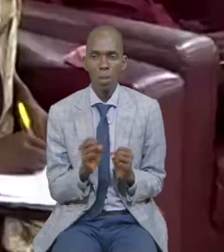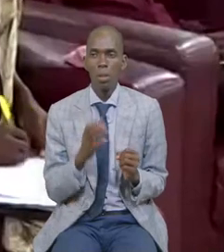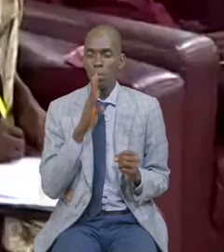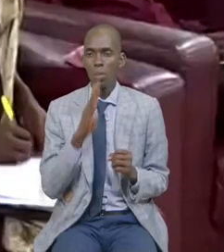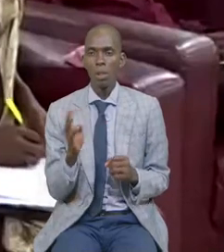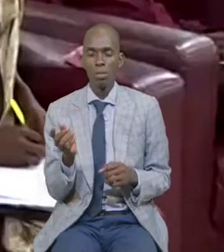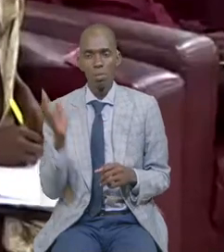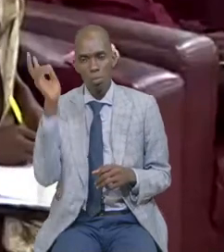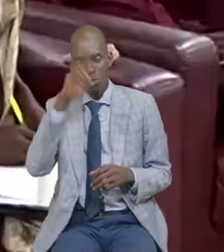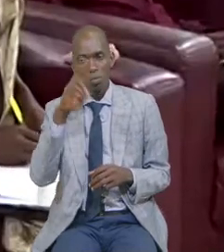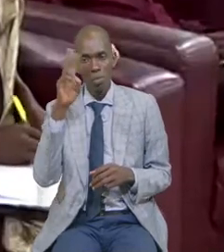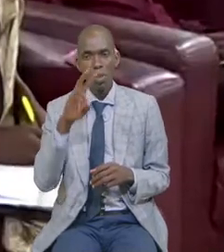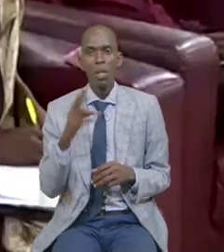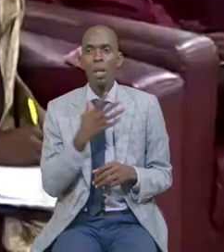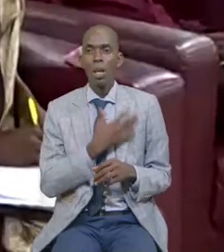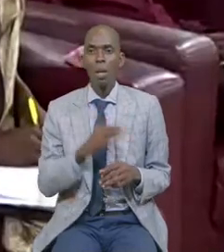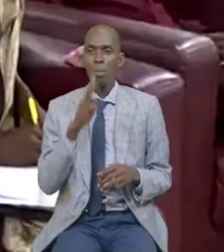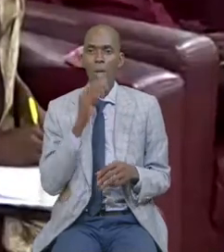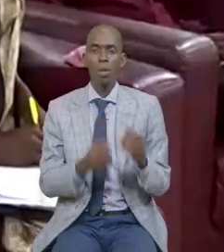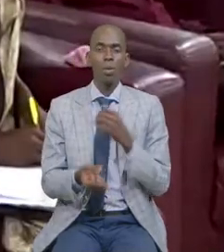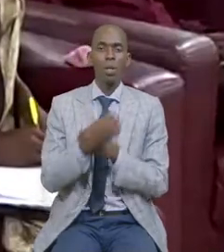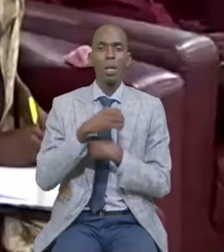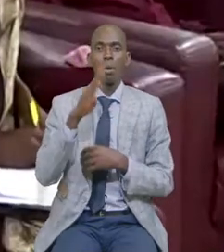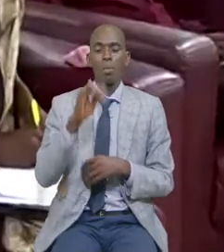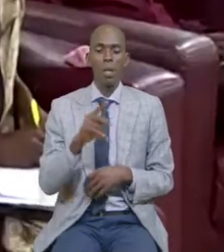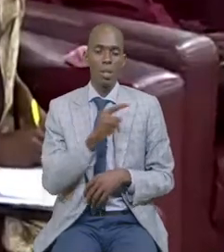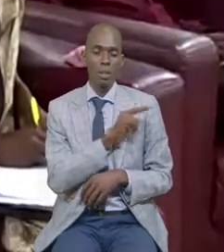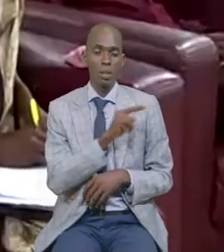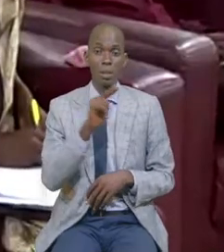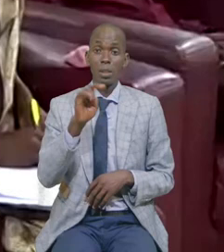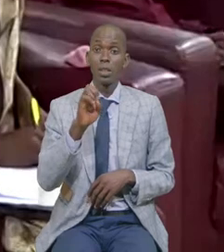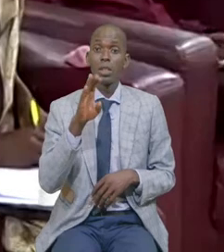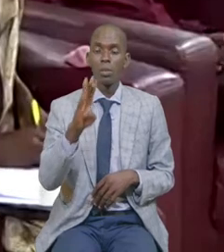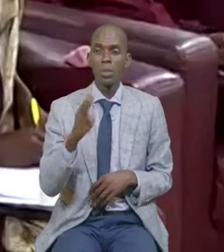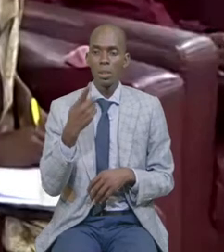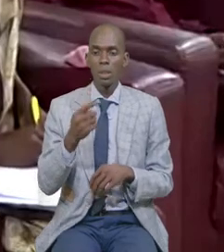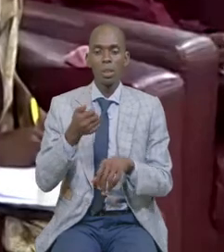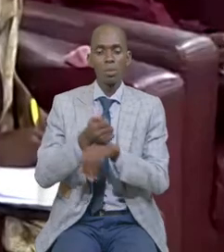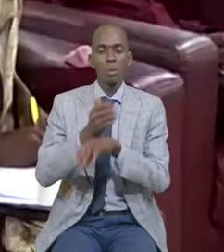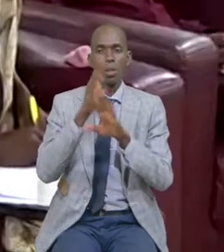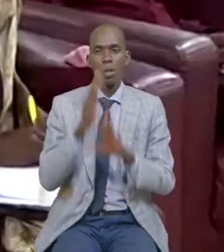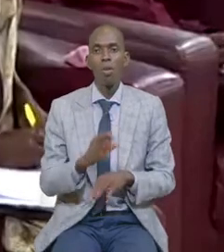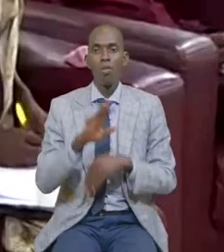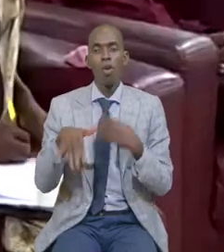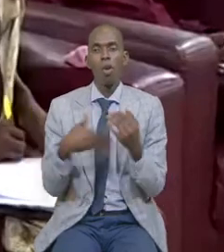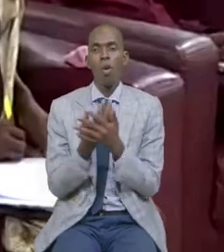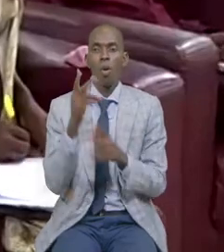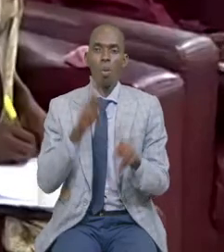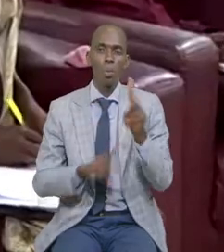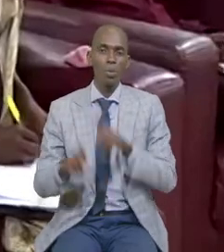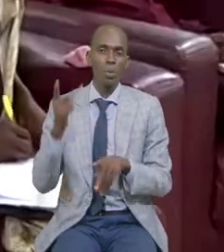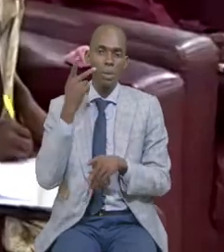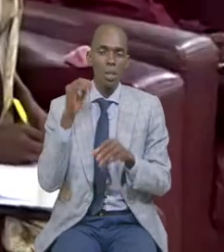conquered by Nebuchadnezzar, the blasphemer of all people? Look at number one.